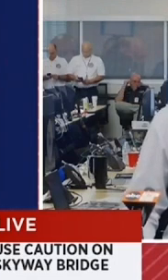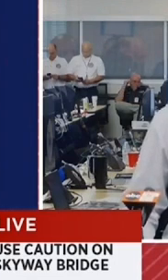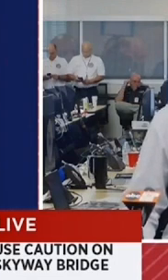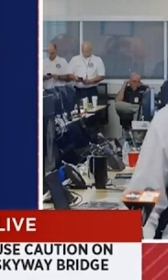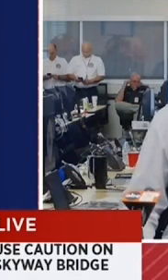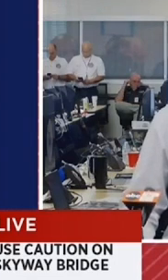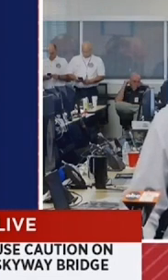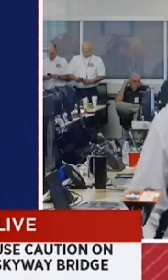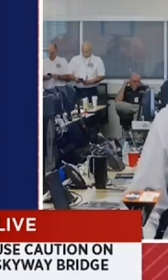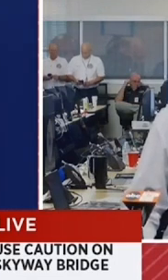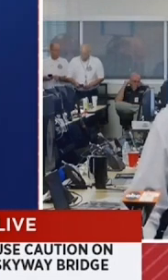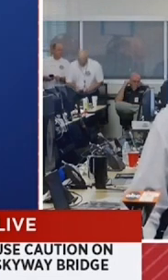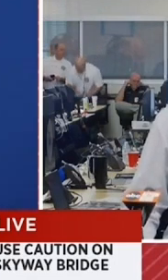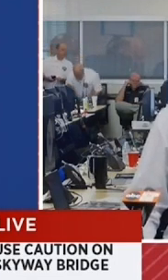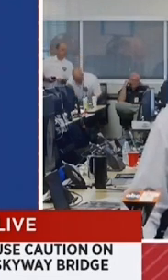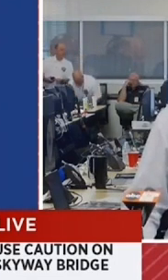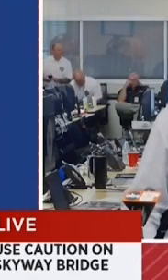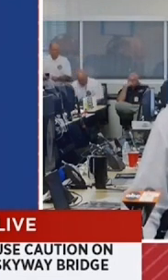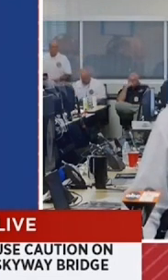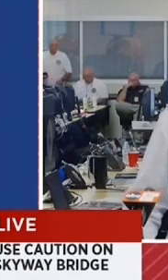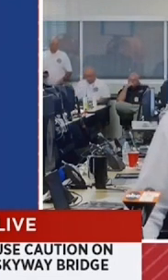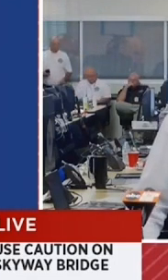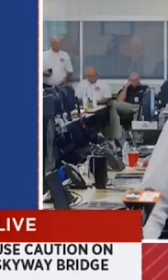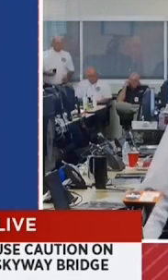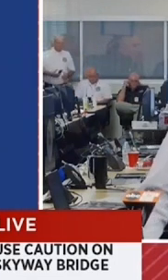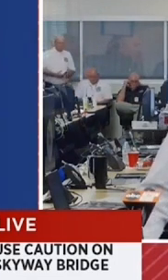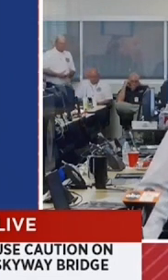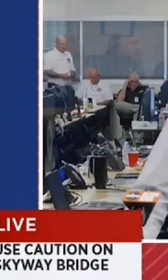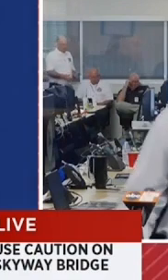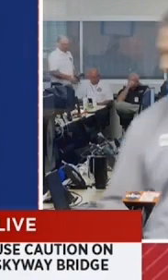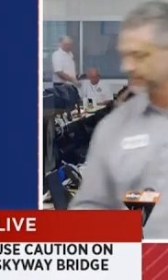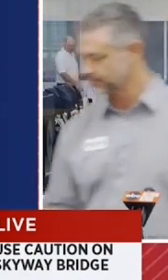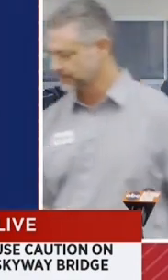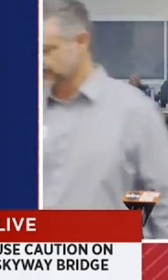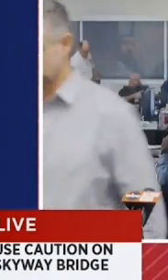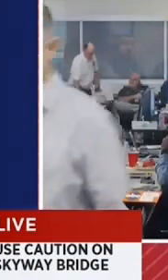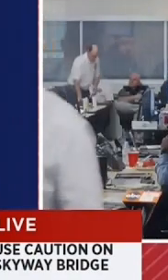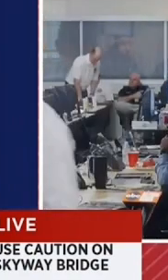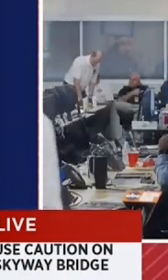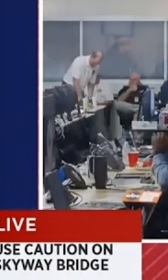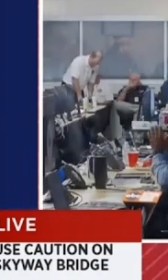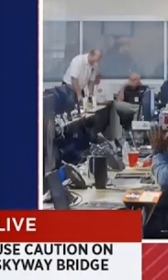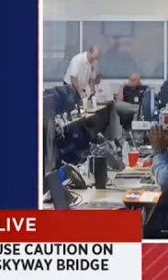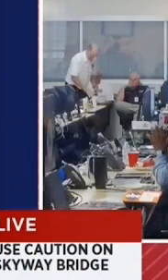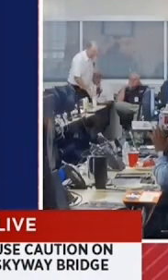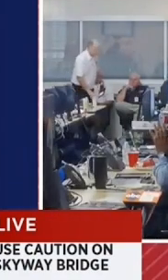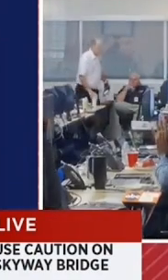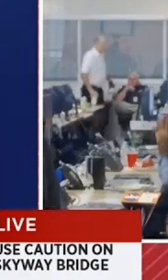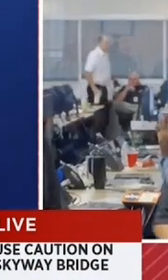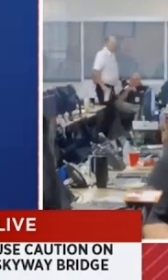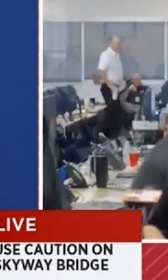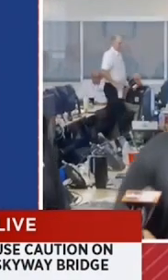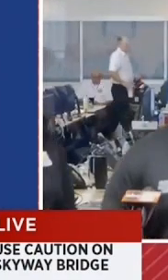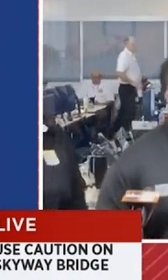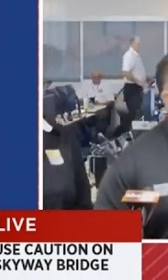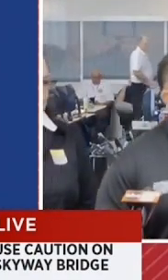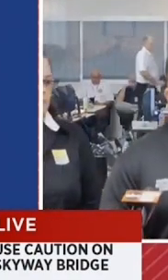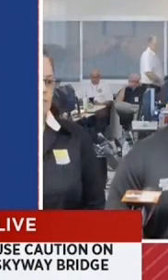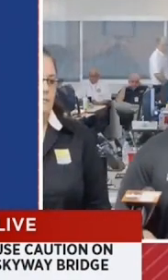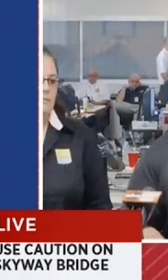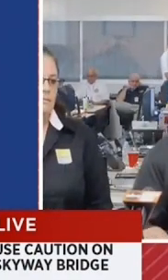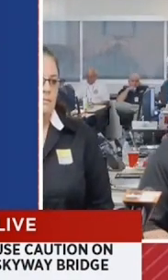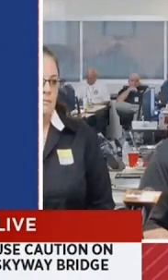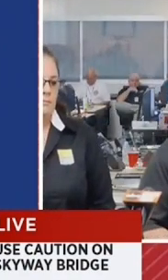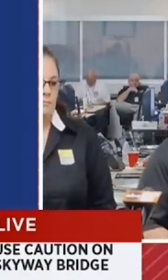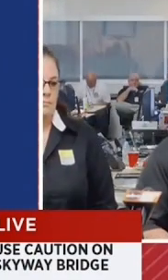risk, not your lives or the lives of our first responders. Thank you very much. Thank you, Mr. Chairman. Appreciate it. So again,